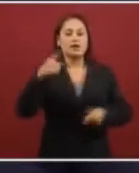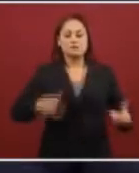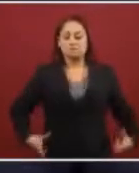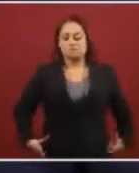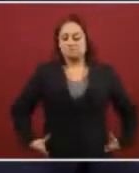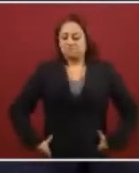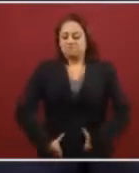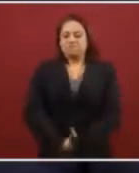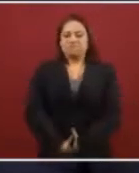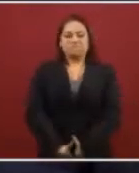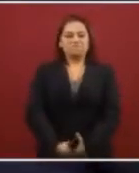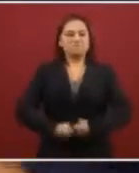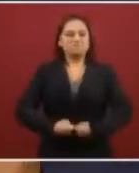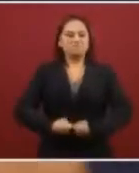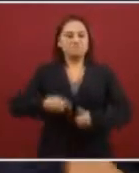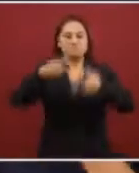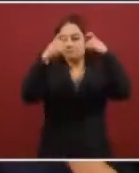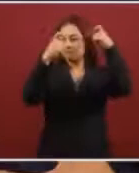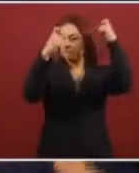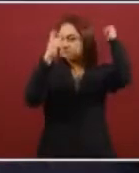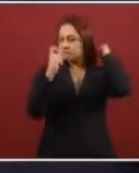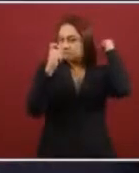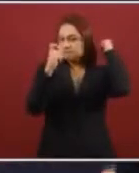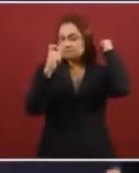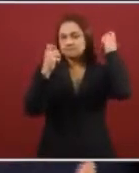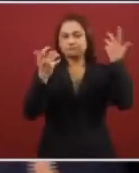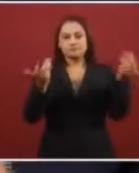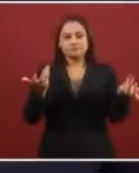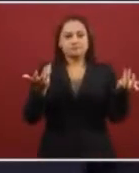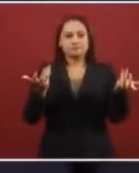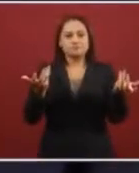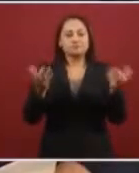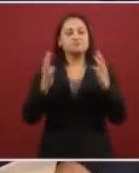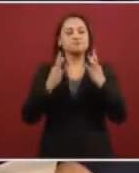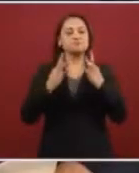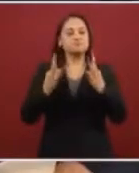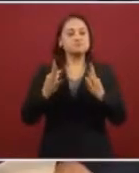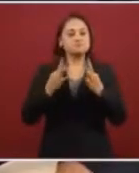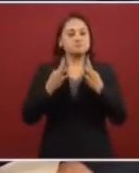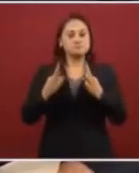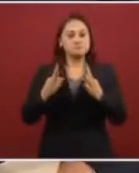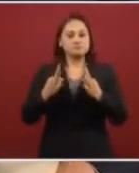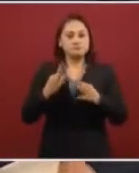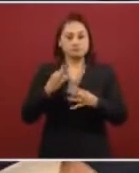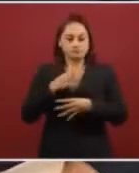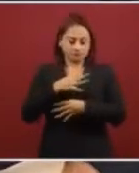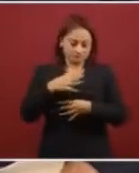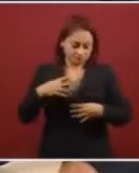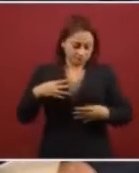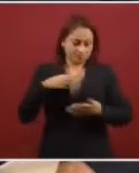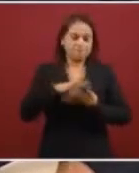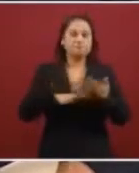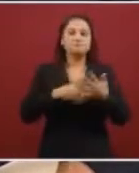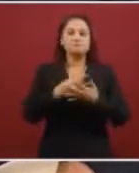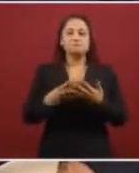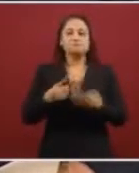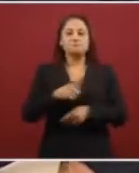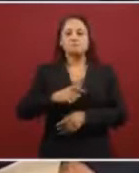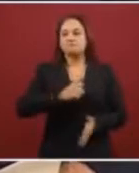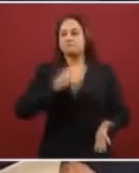tejano, like Texas style hat, like the de cuadro de marca.